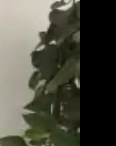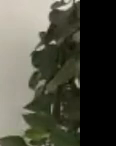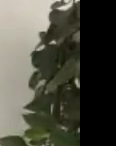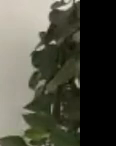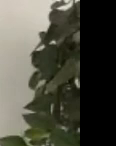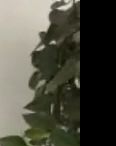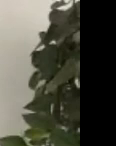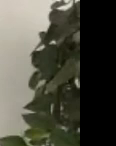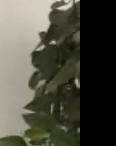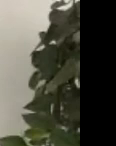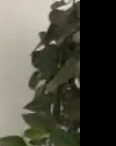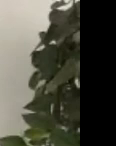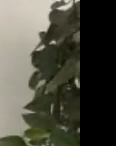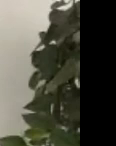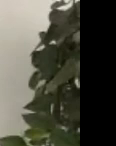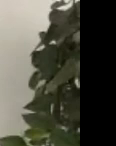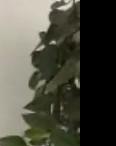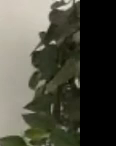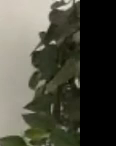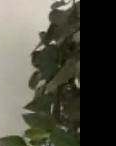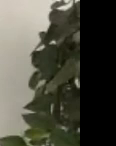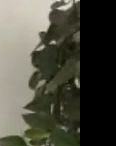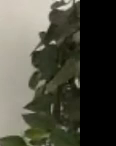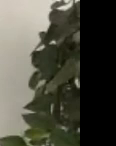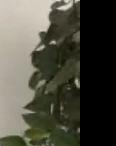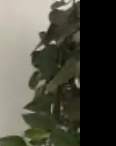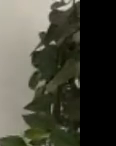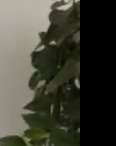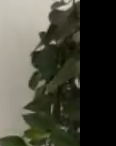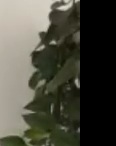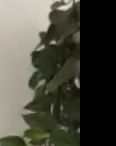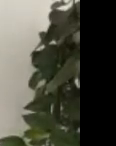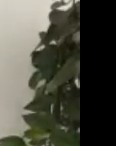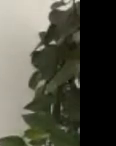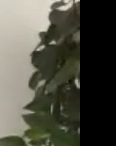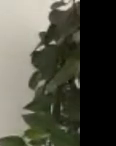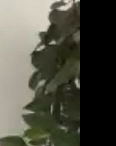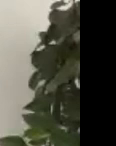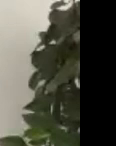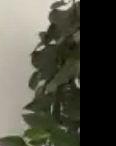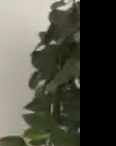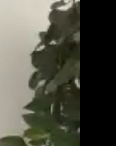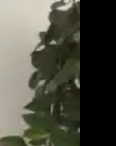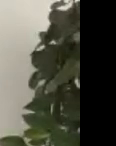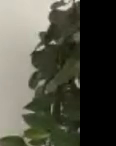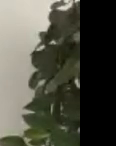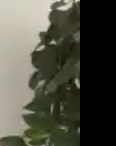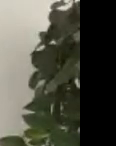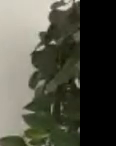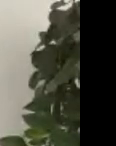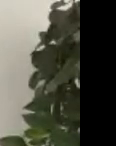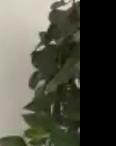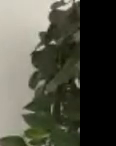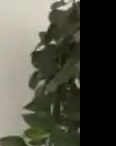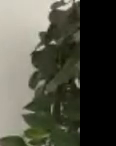to Dalberg Advisors, Open Society Initiative of West Africa, and the Africa Agriculture and Trade Investment Fund. She has a Bachelor of